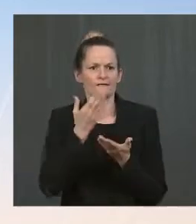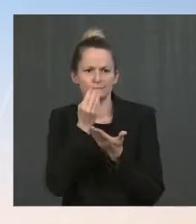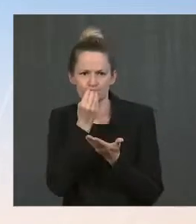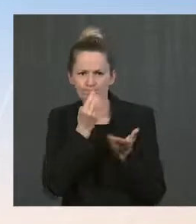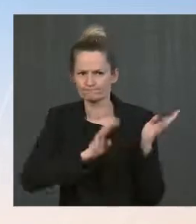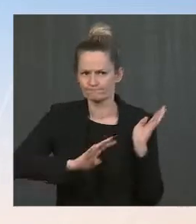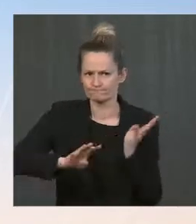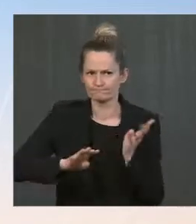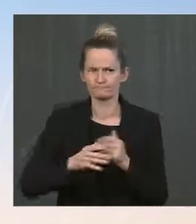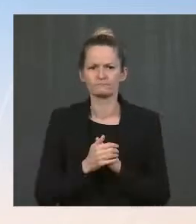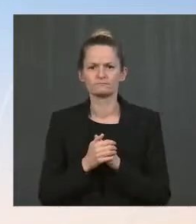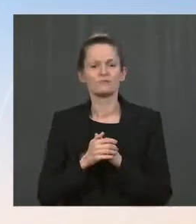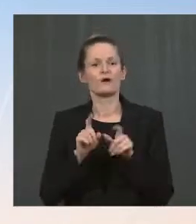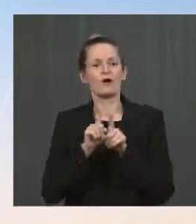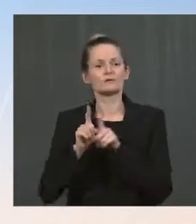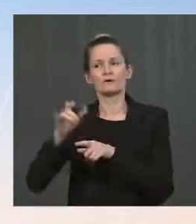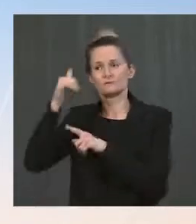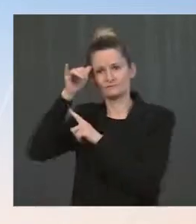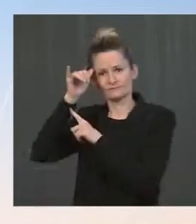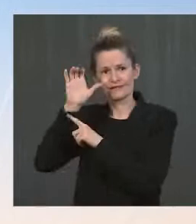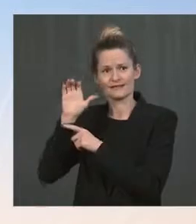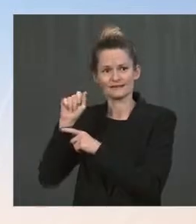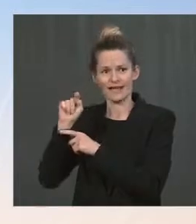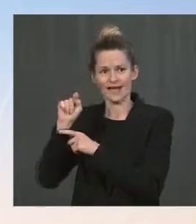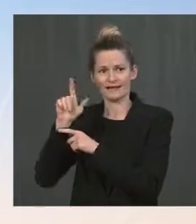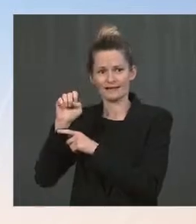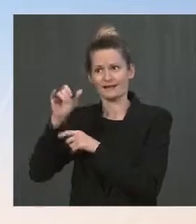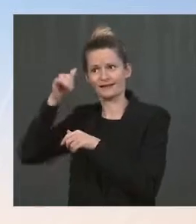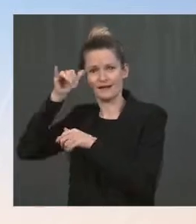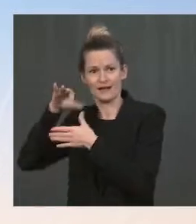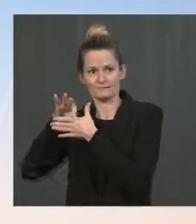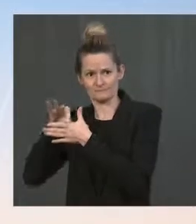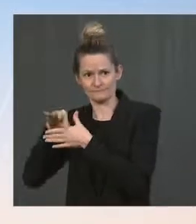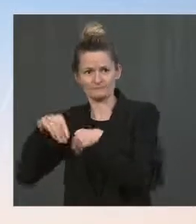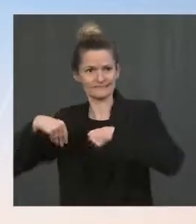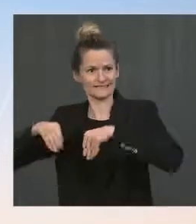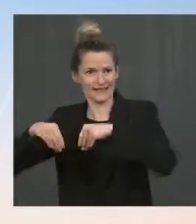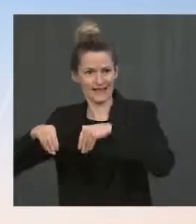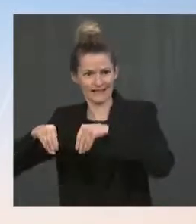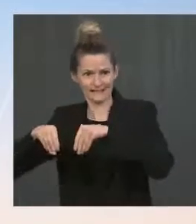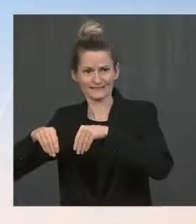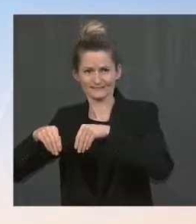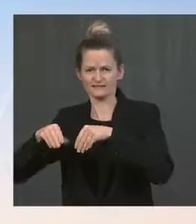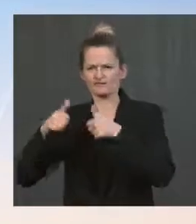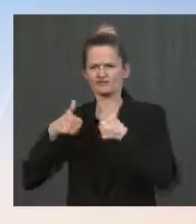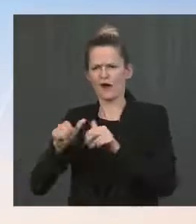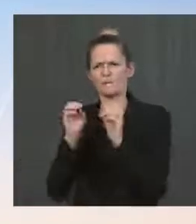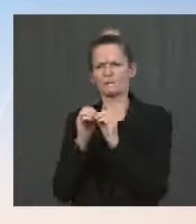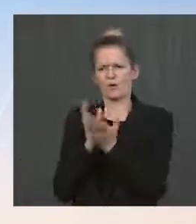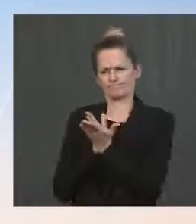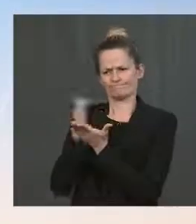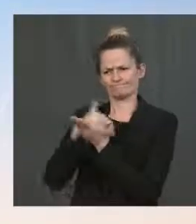more transparent and fair. And they'll take a few questions. With that, I will turn it over to Brian. Great.